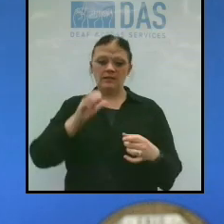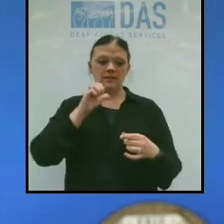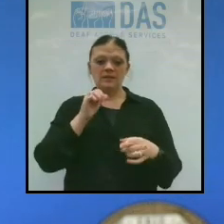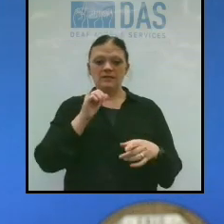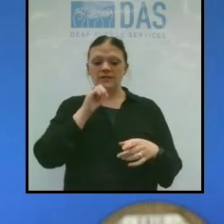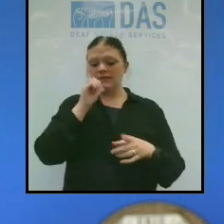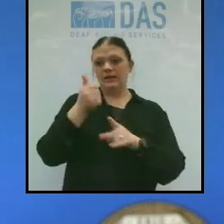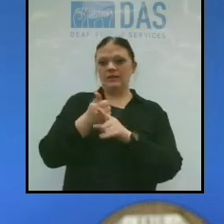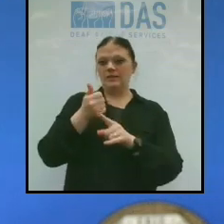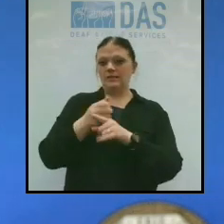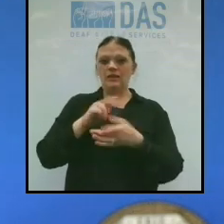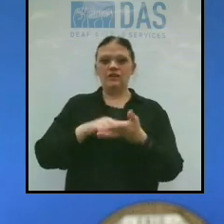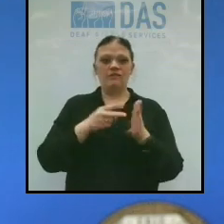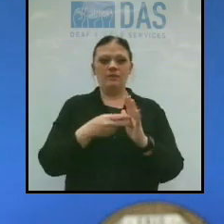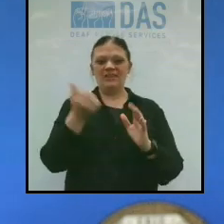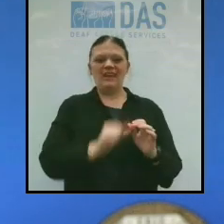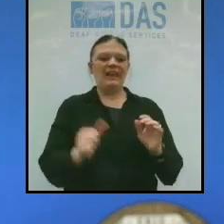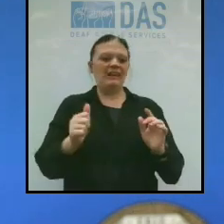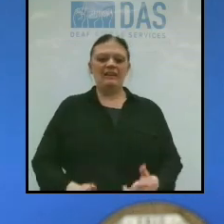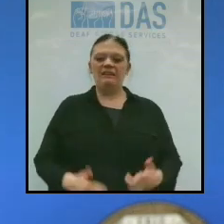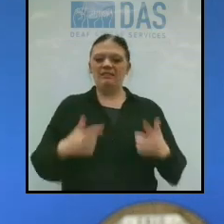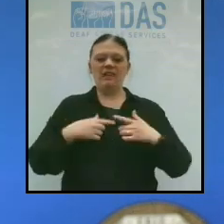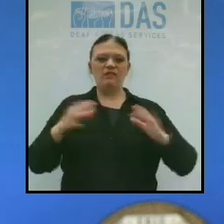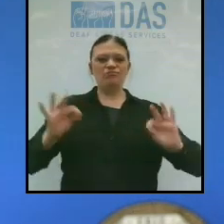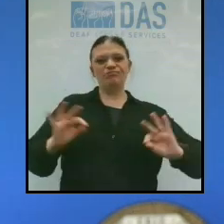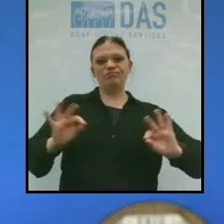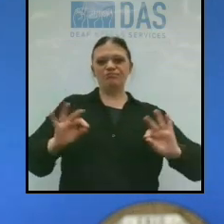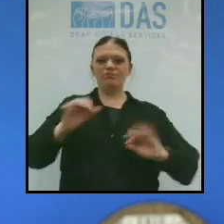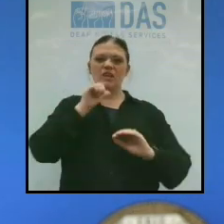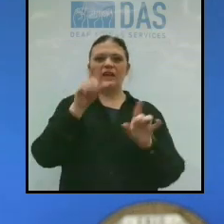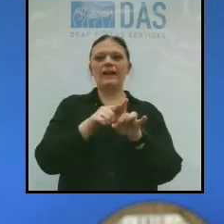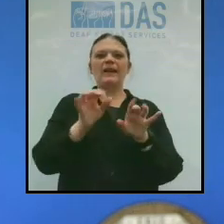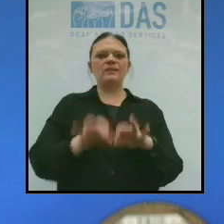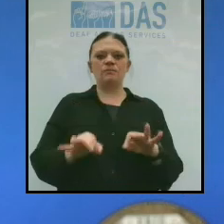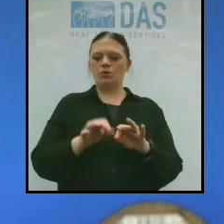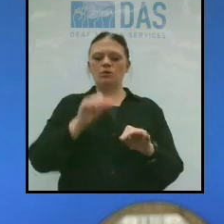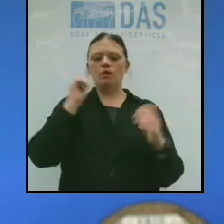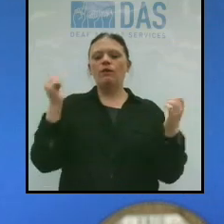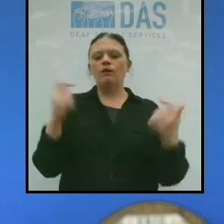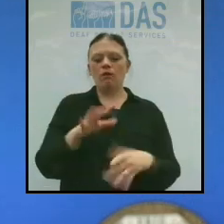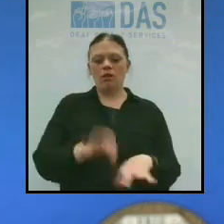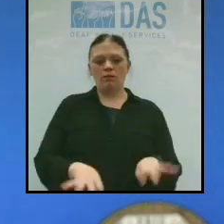not in itself mean that any of those lives are less important. They are all important.